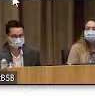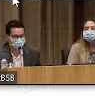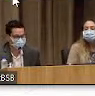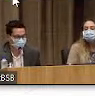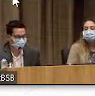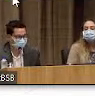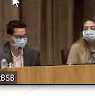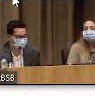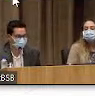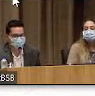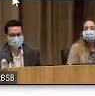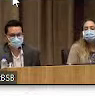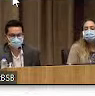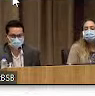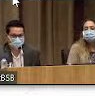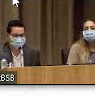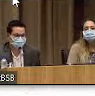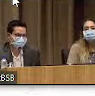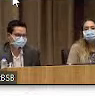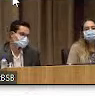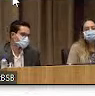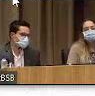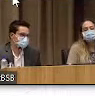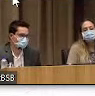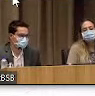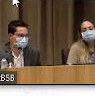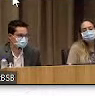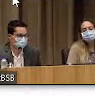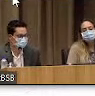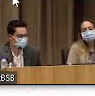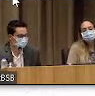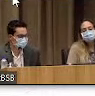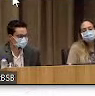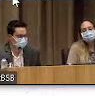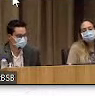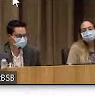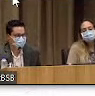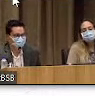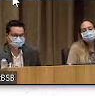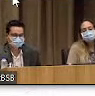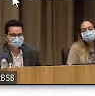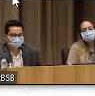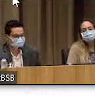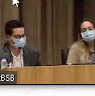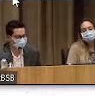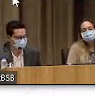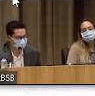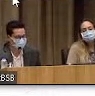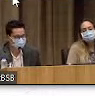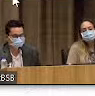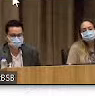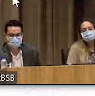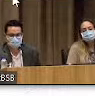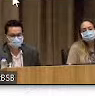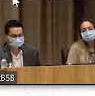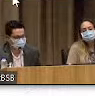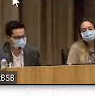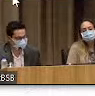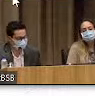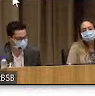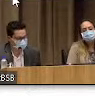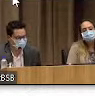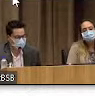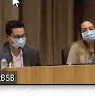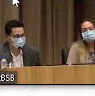to monitor all the way from sign in until they've been released, all of those who have suspicion of